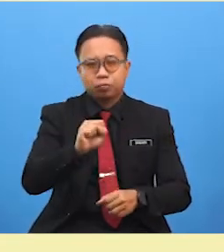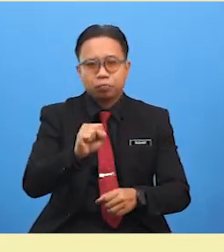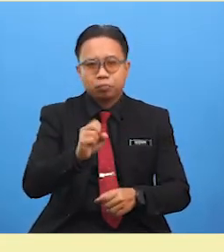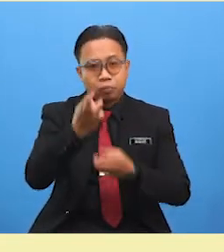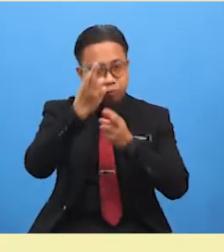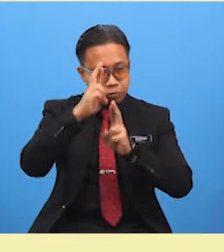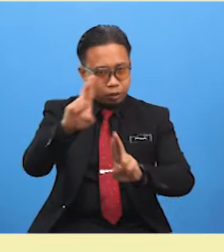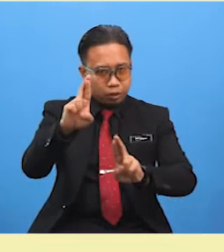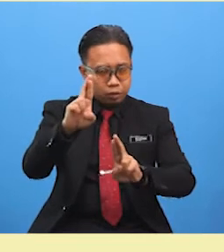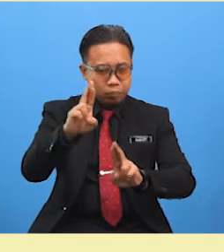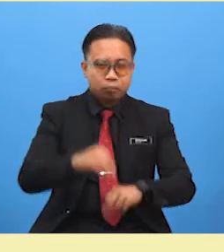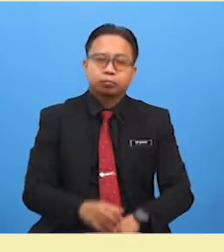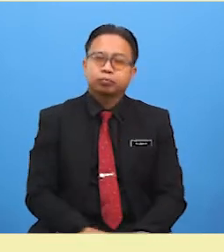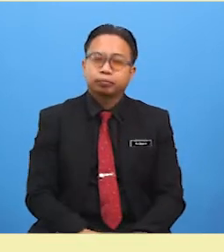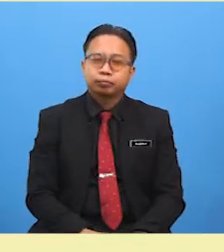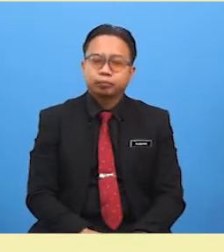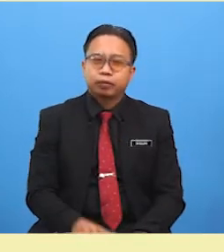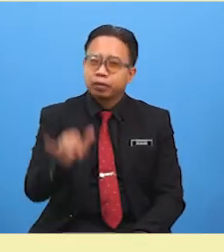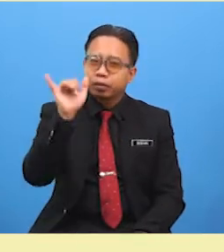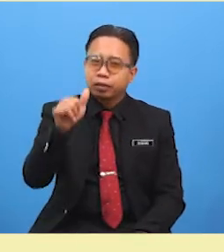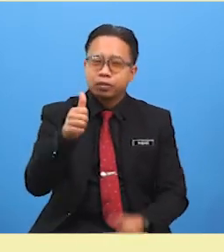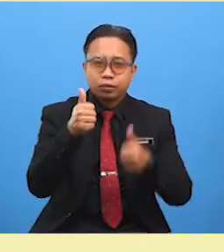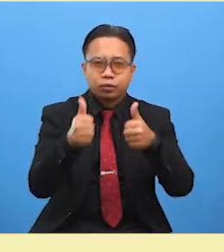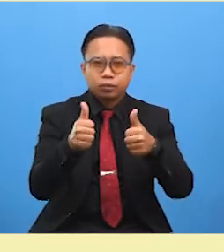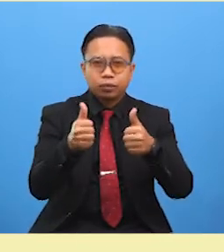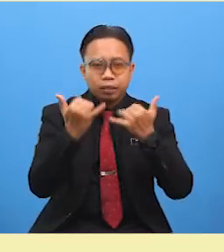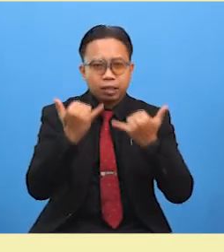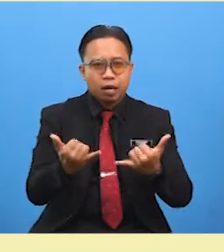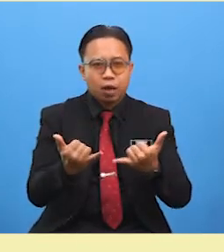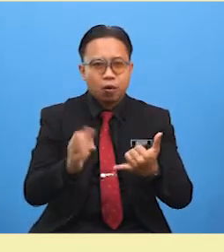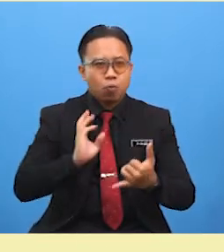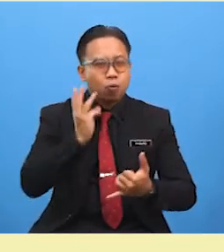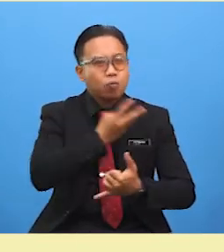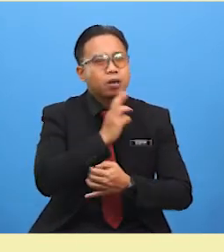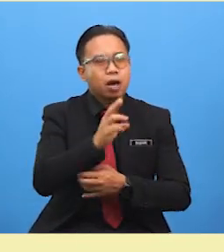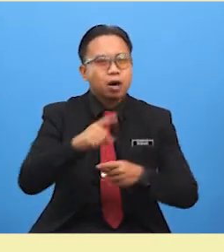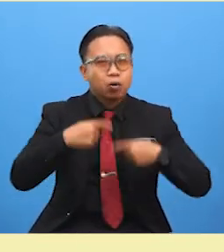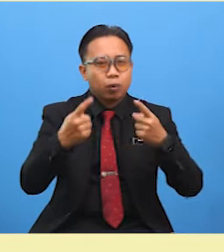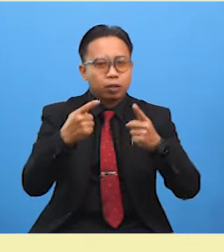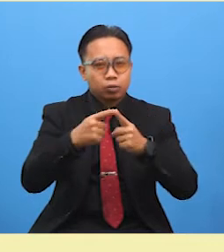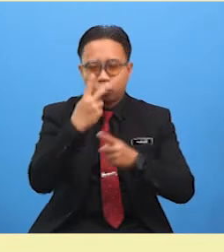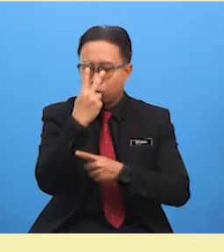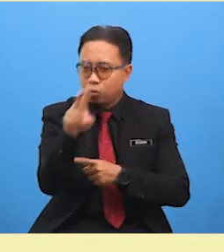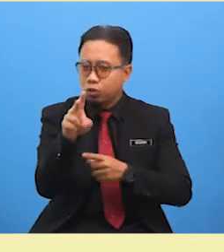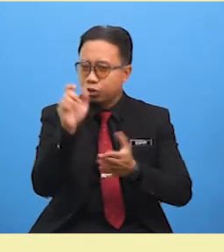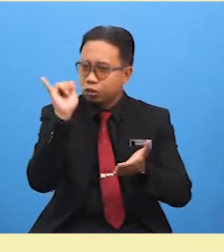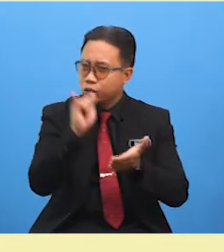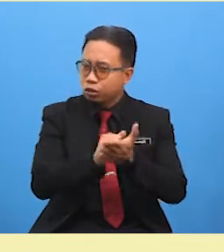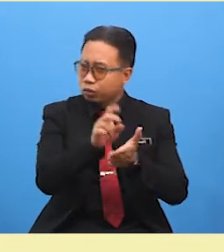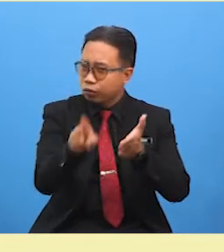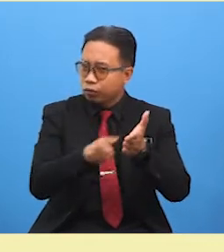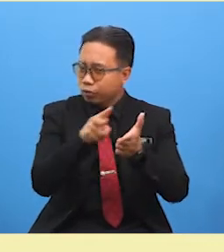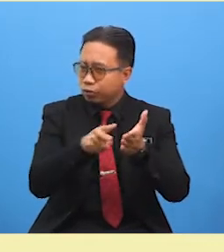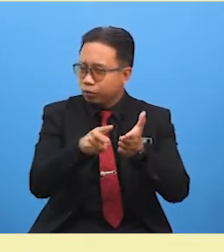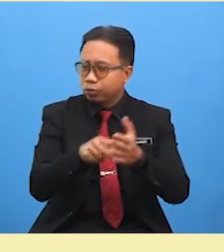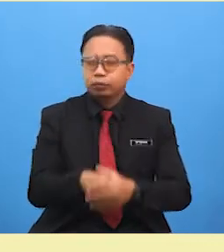ready, boys and girls? Yes, good job. So now, we are going to watch this video together. And once we are done, we